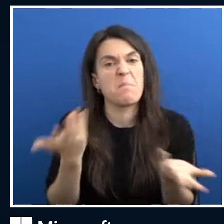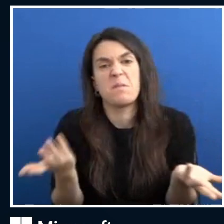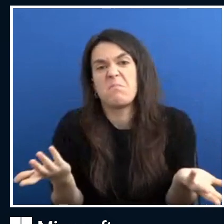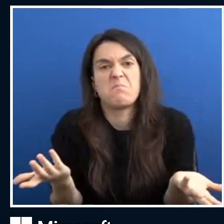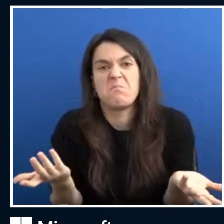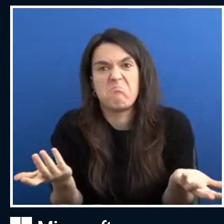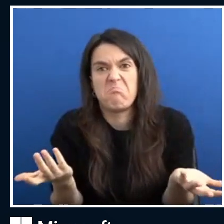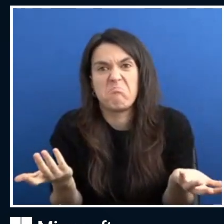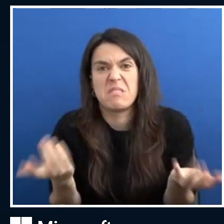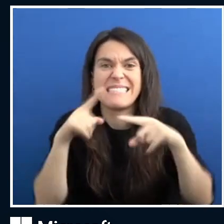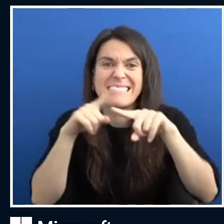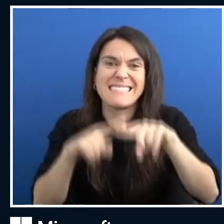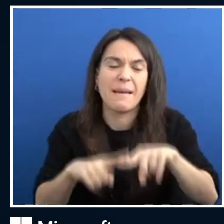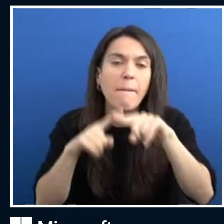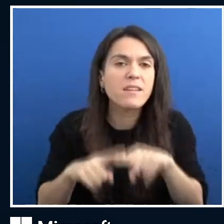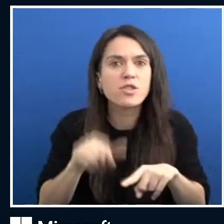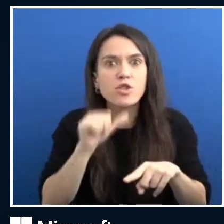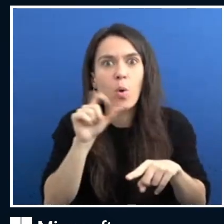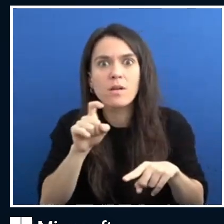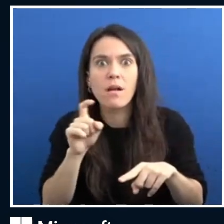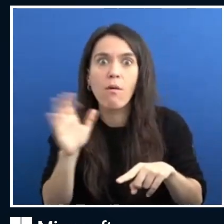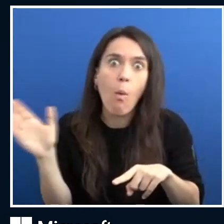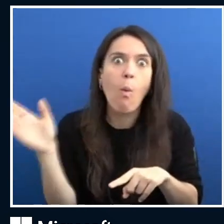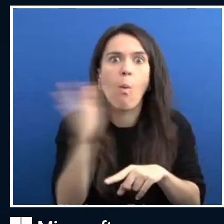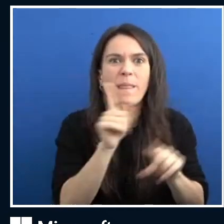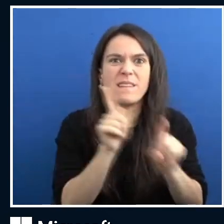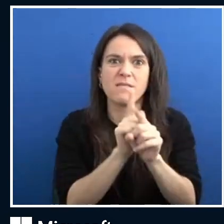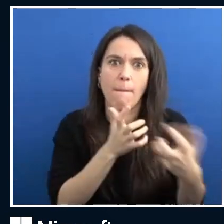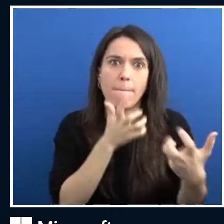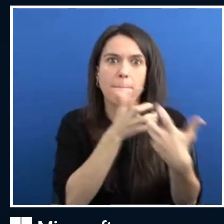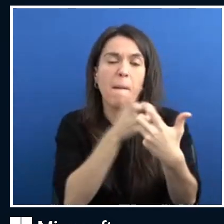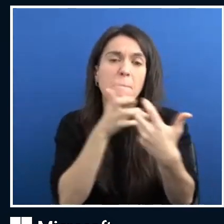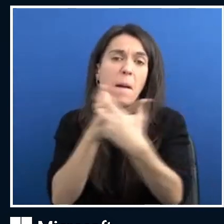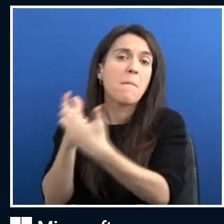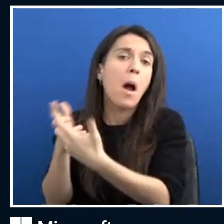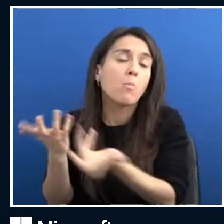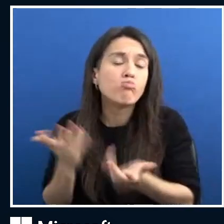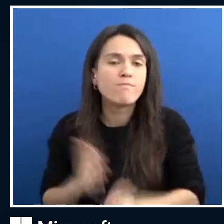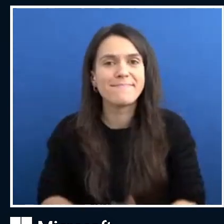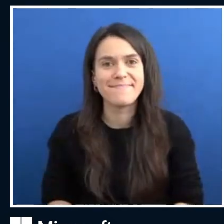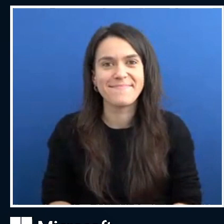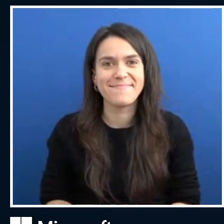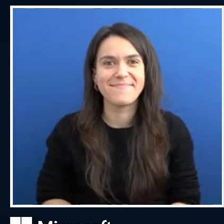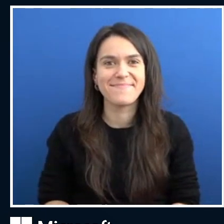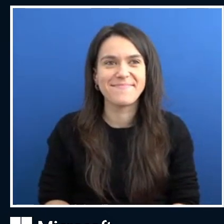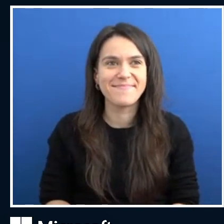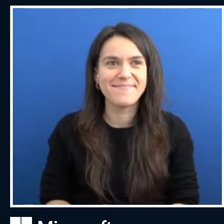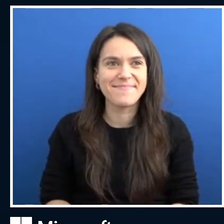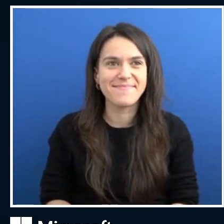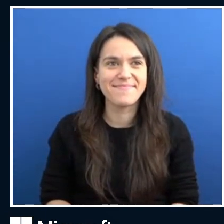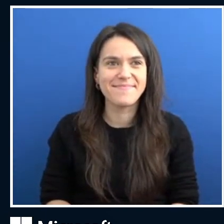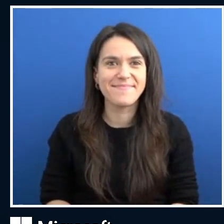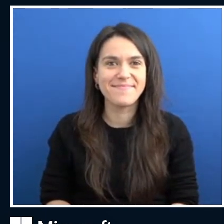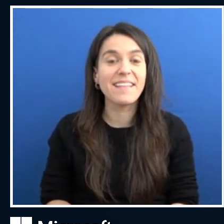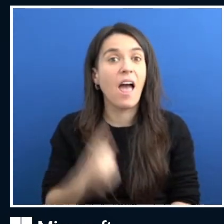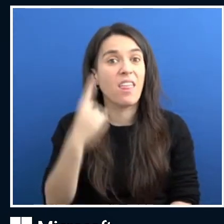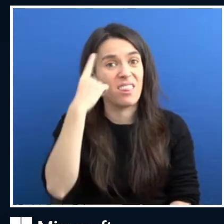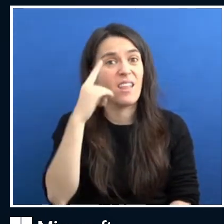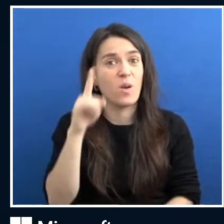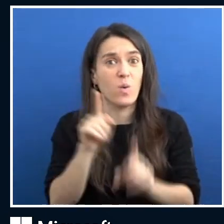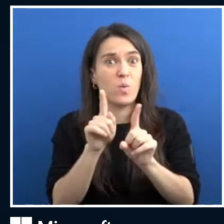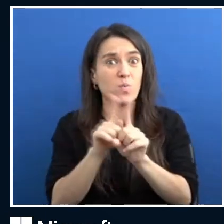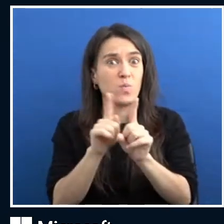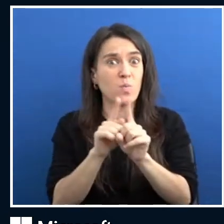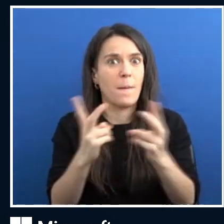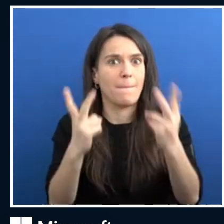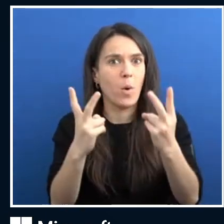give your output, and also might yeah. So yeah. Yeah, I think it's also very important to mention the concept of